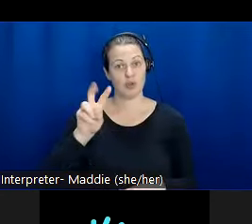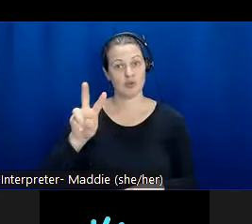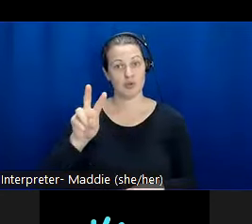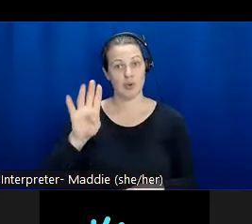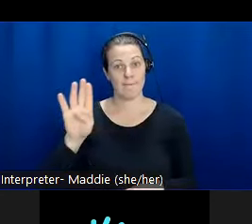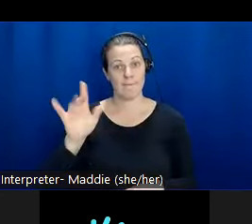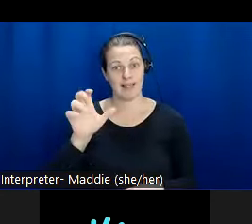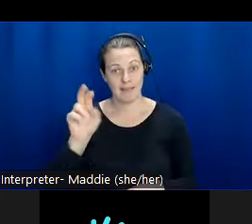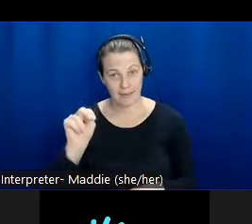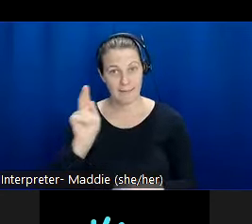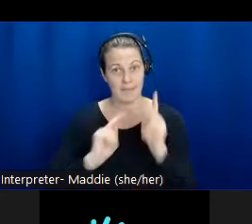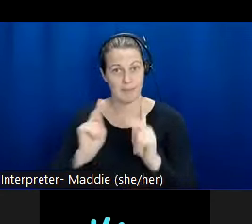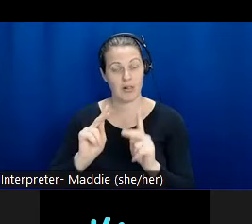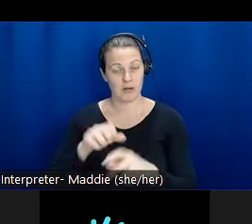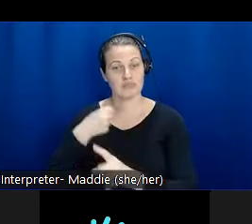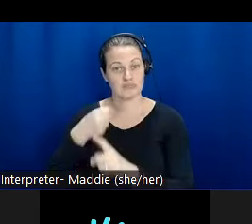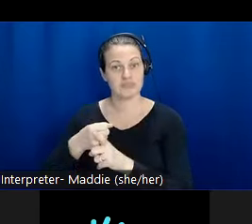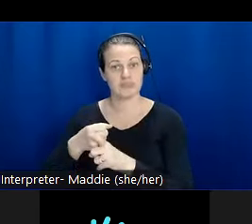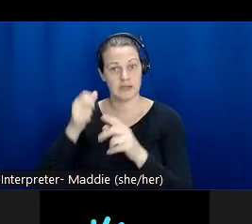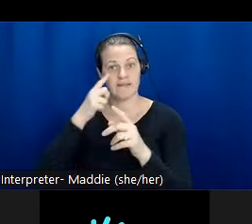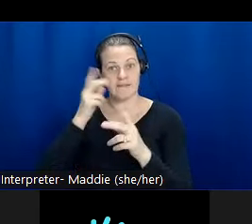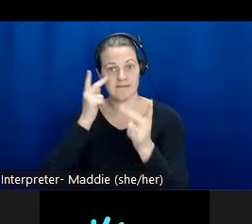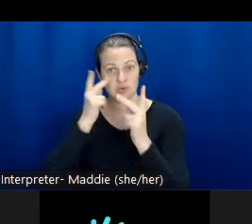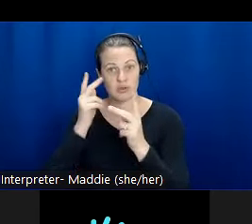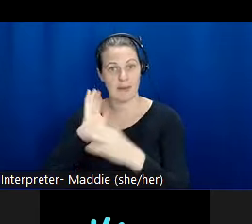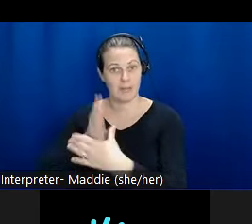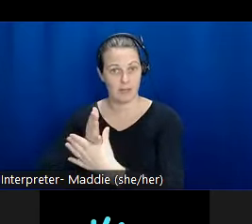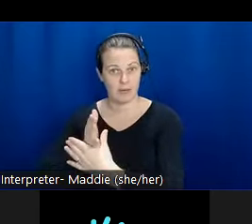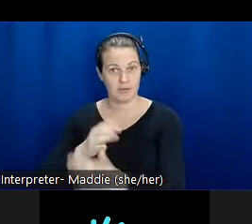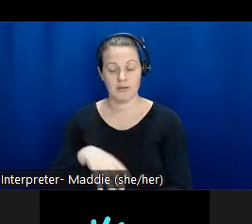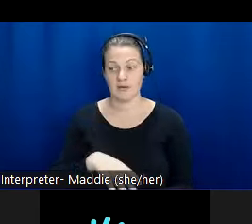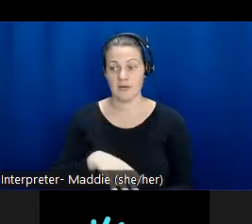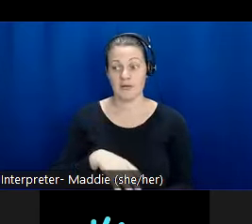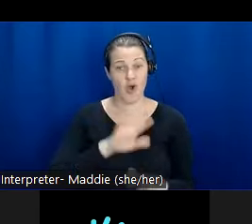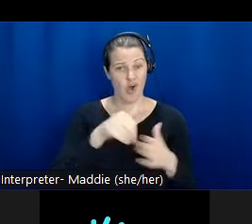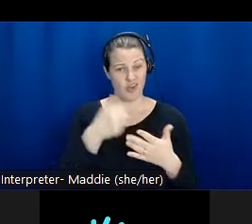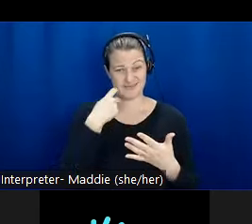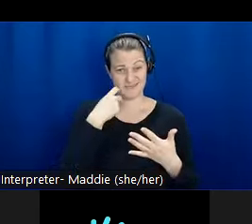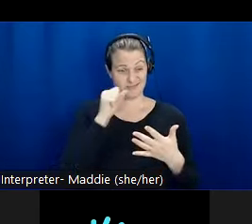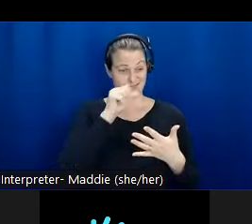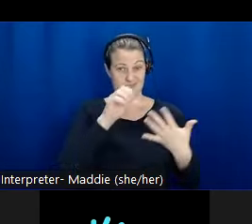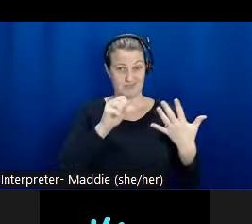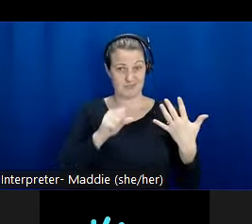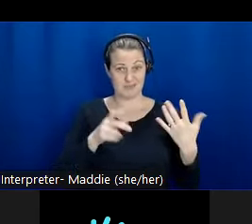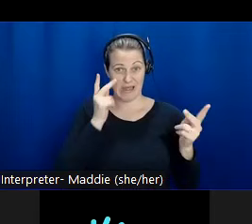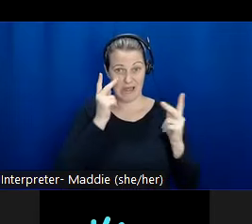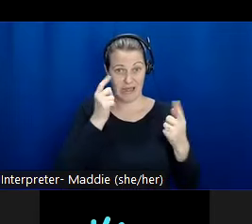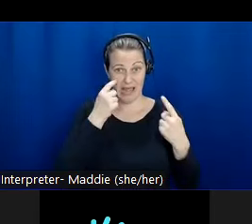vision impairment. A lot of these eye conditions that I had mentioned before are easily mitigated by